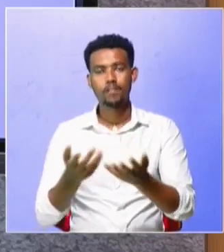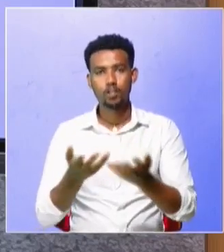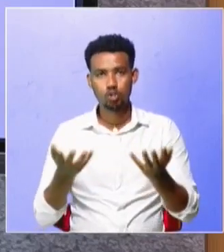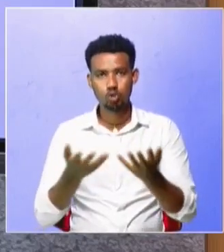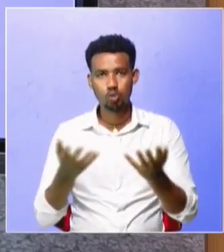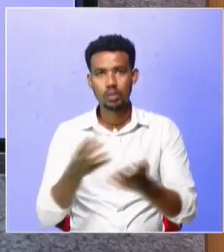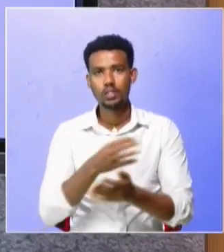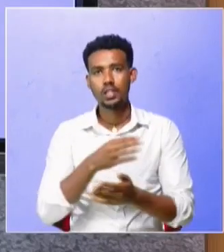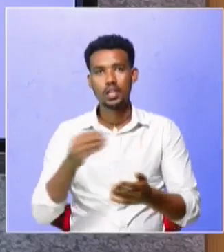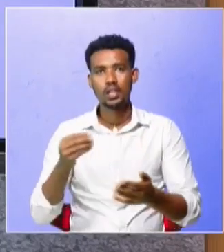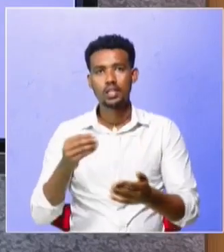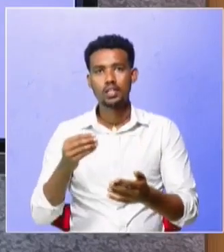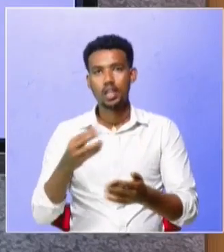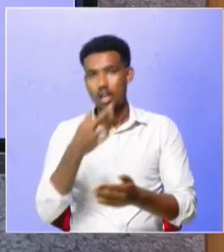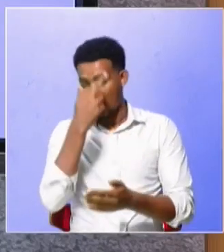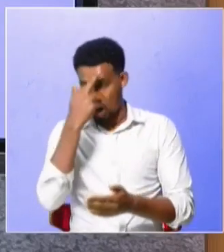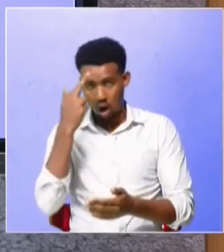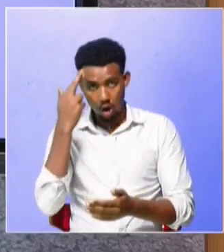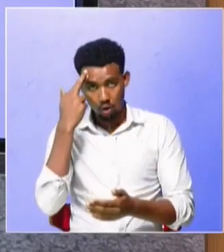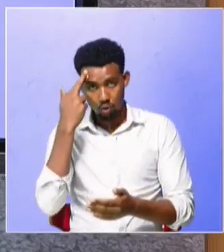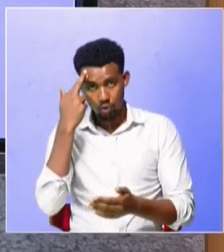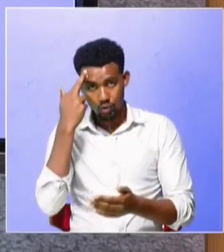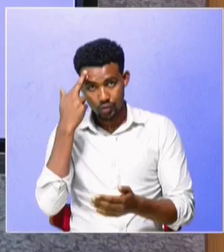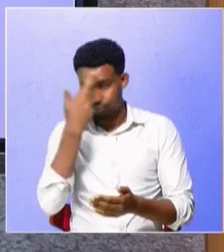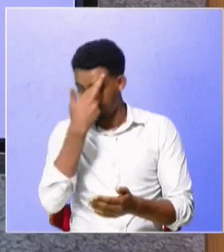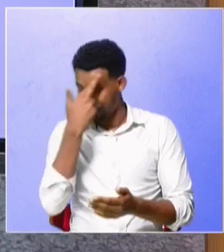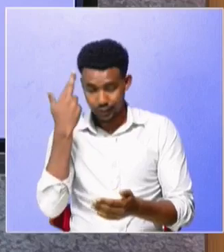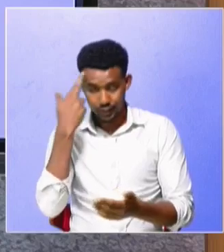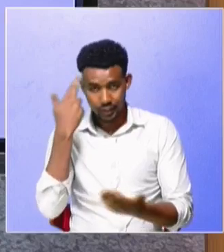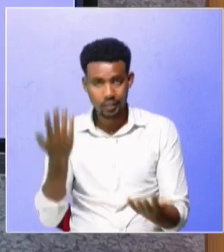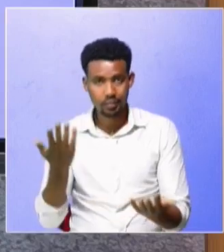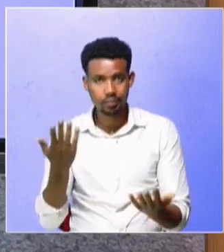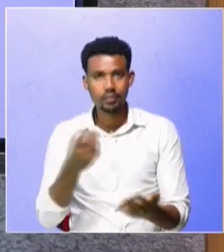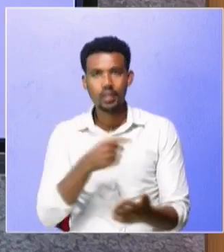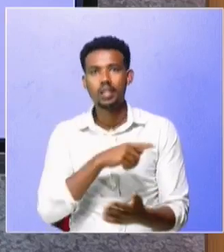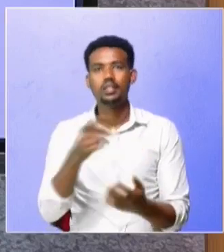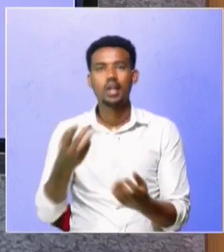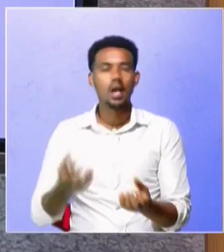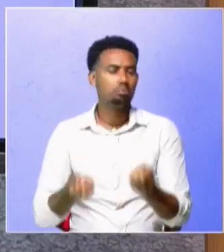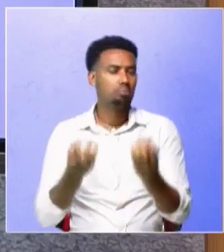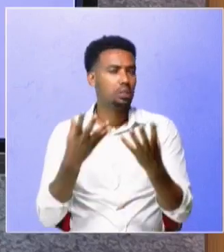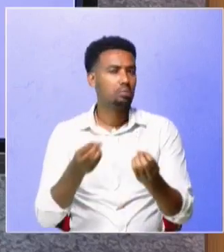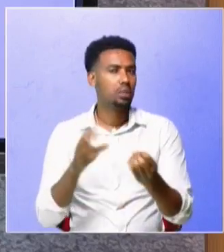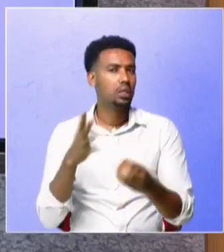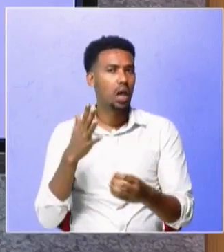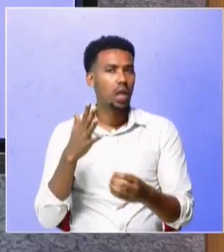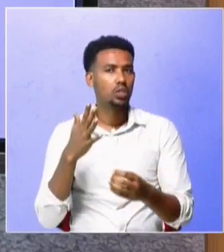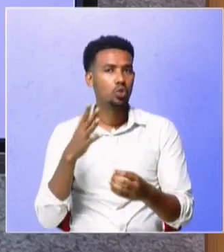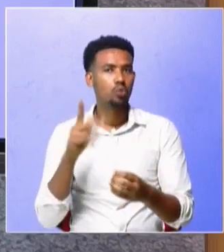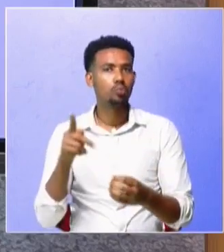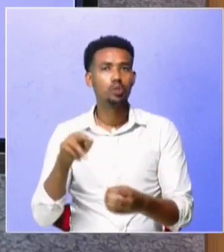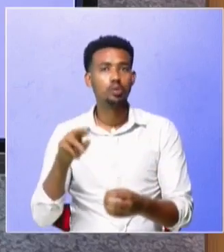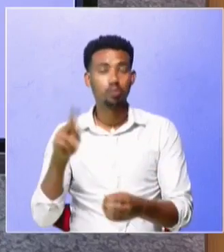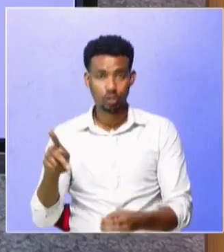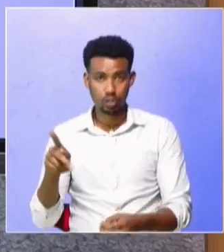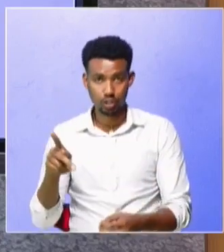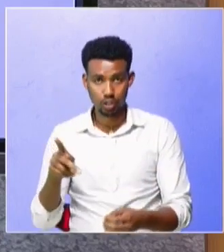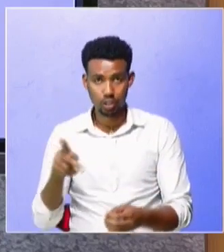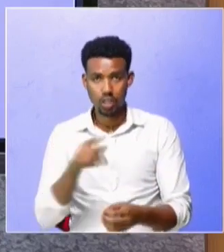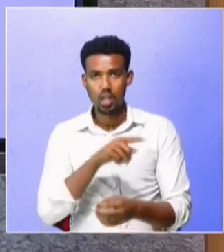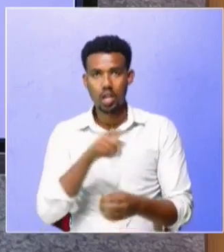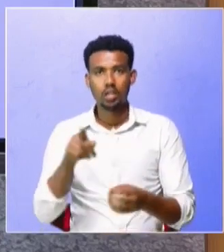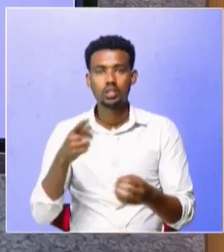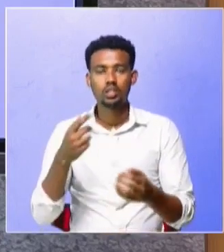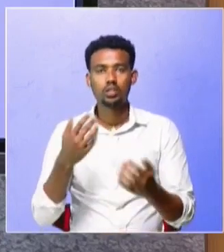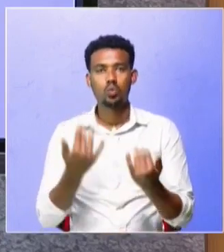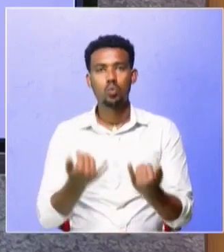instruments and cause and reason. And there are so many kinds of prepositions out there, but